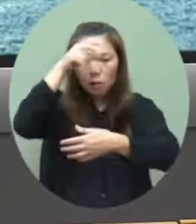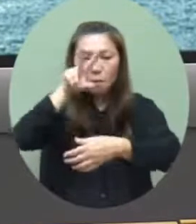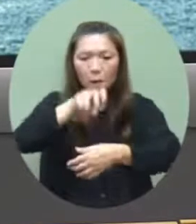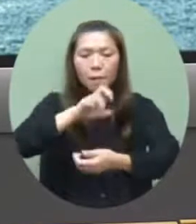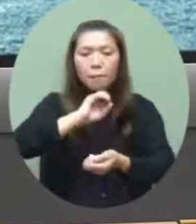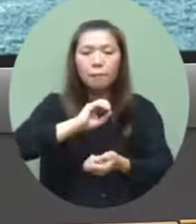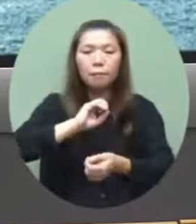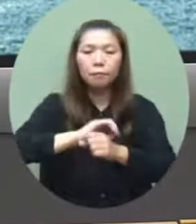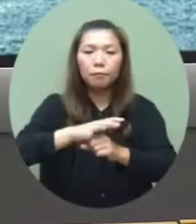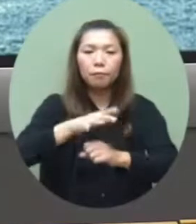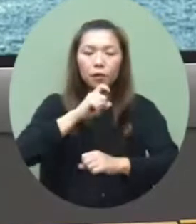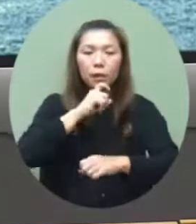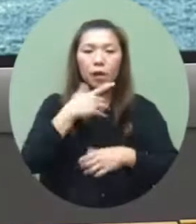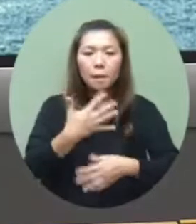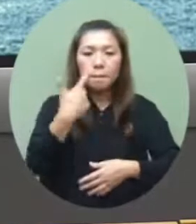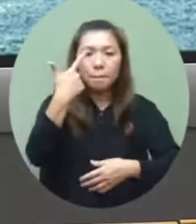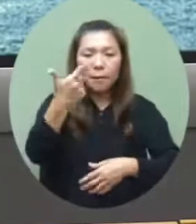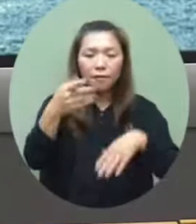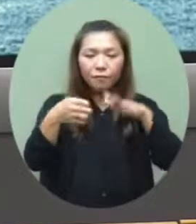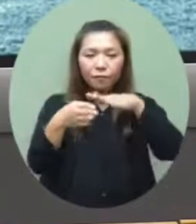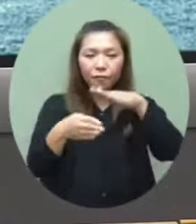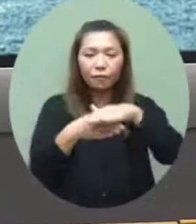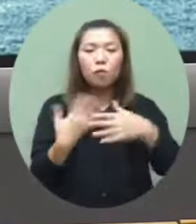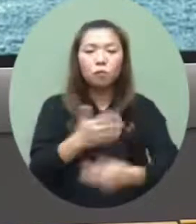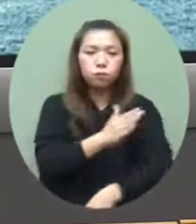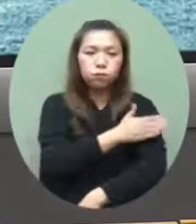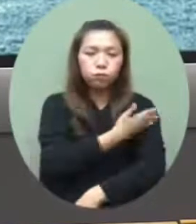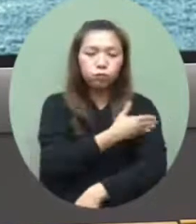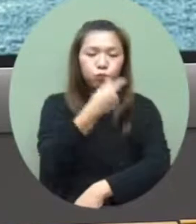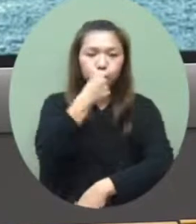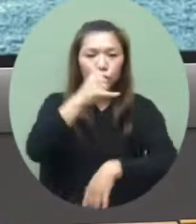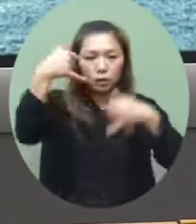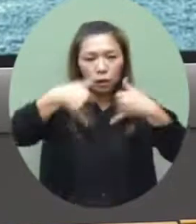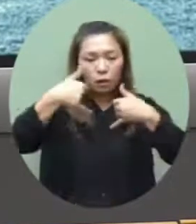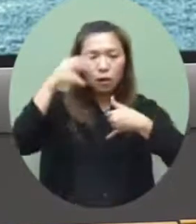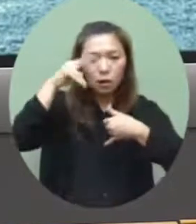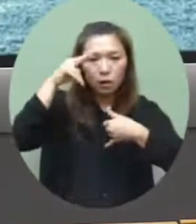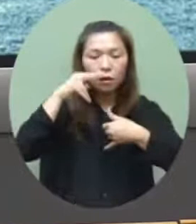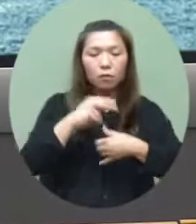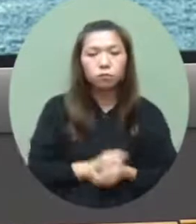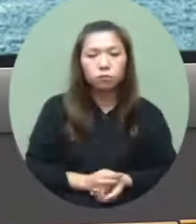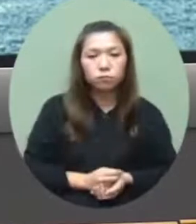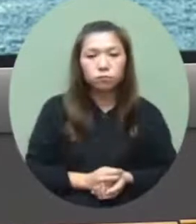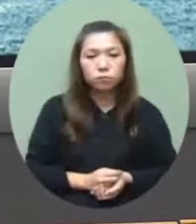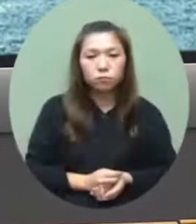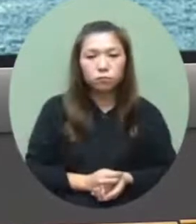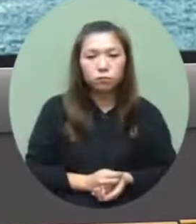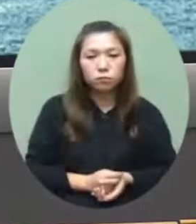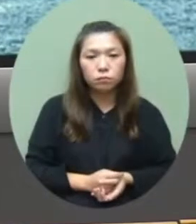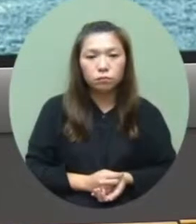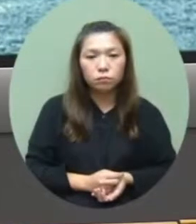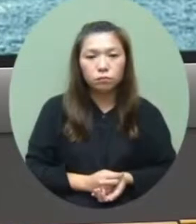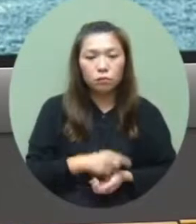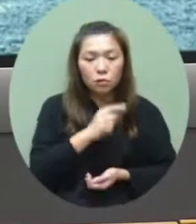also 3 patients identified as being infected by admission screening, and 8